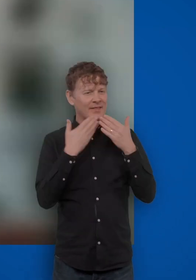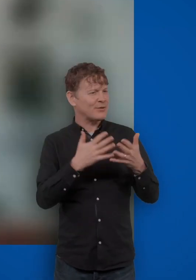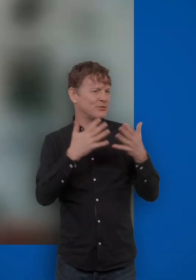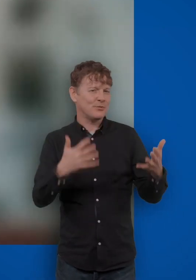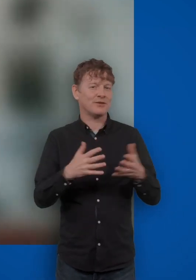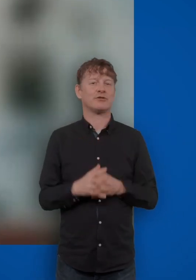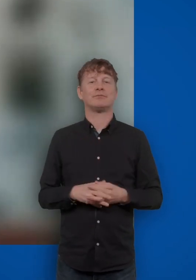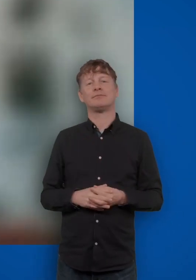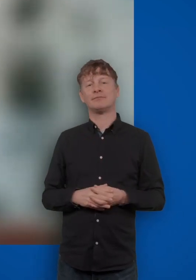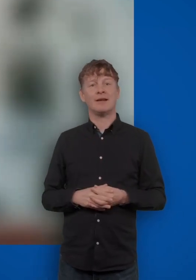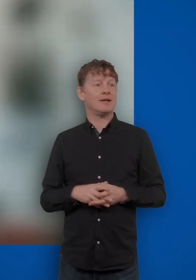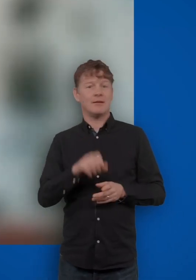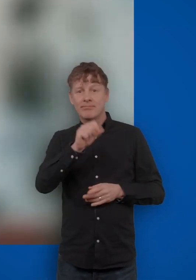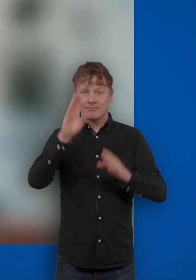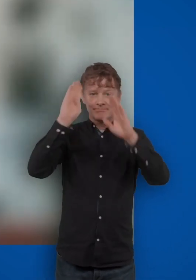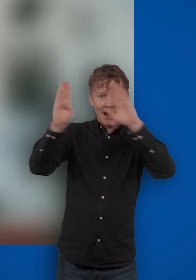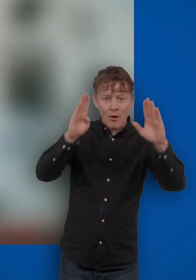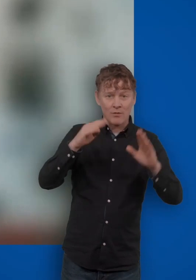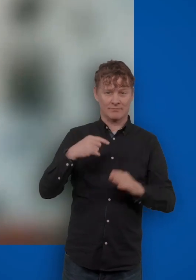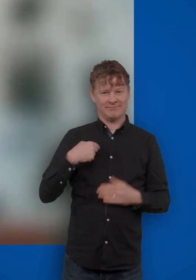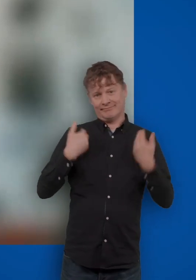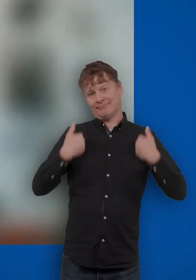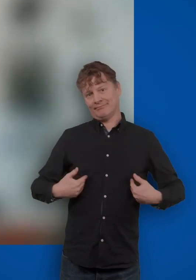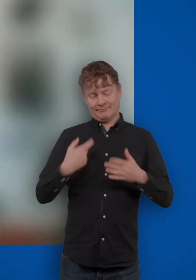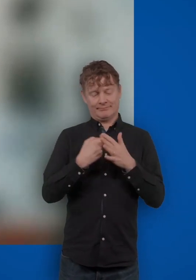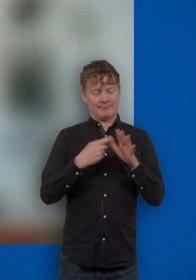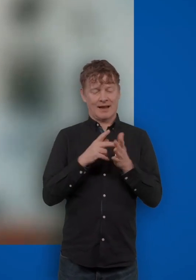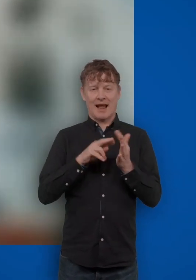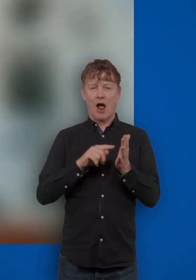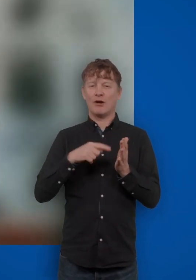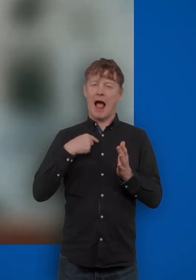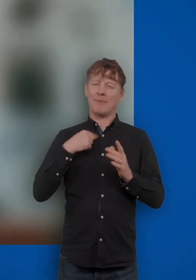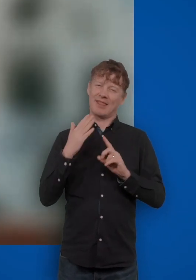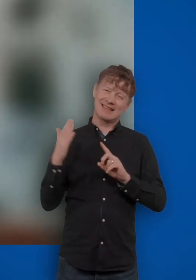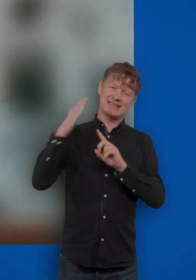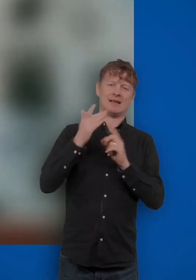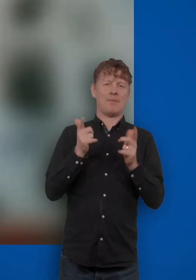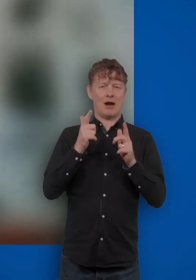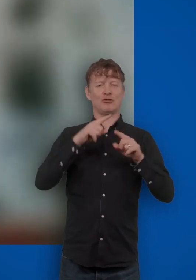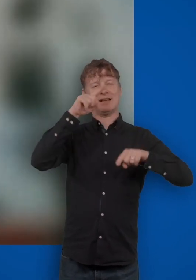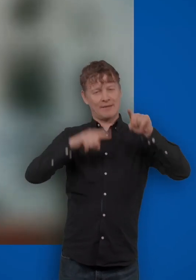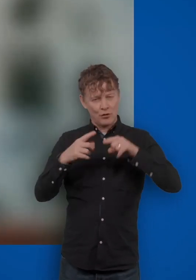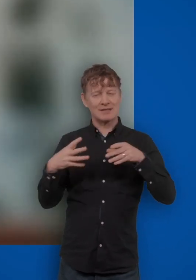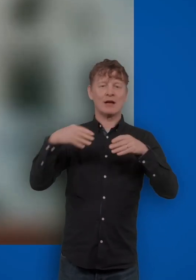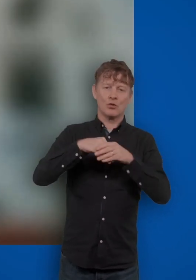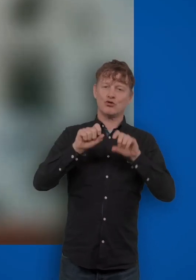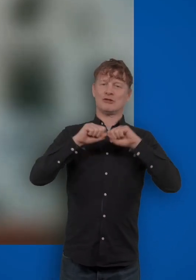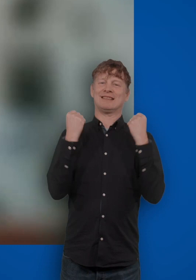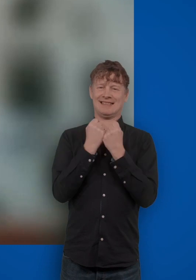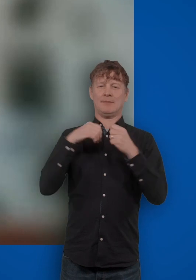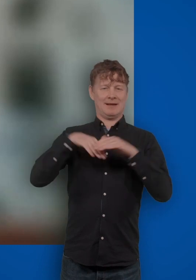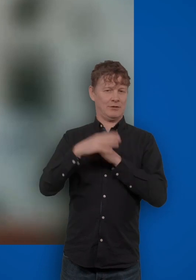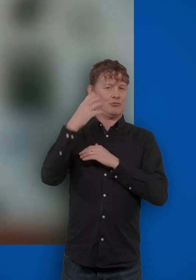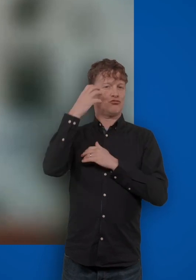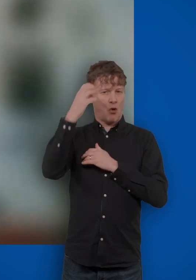much. Hello everyone, and my name is Karen, and I'm a senior manager in the diversity and inclusion team at the Royal Academy of